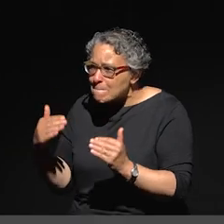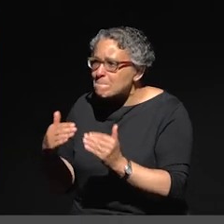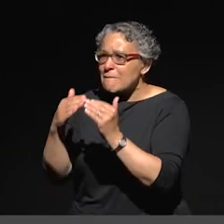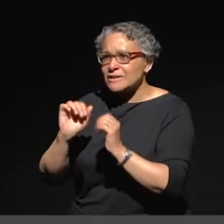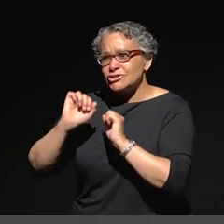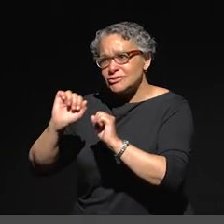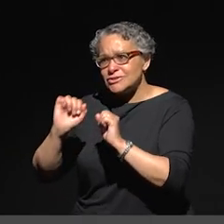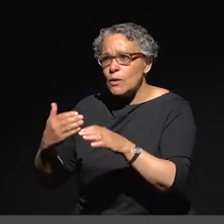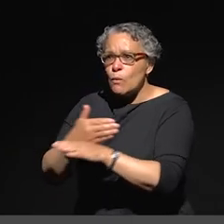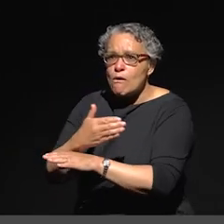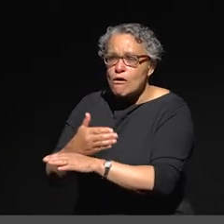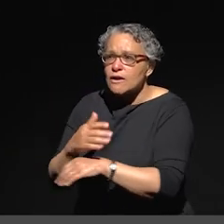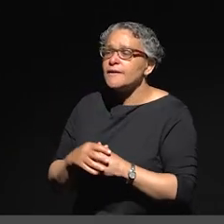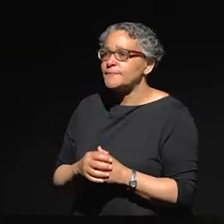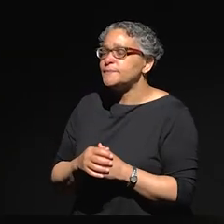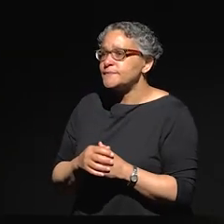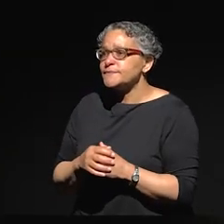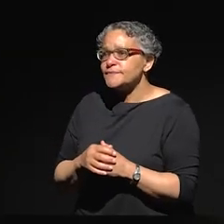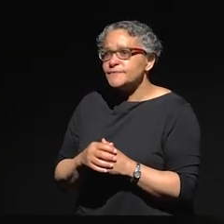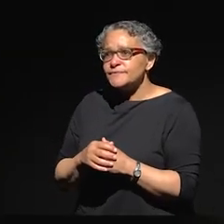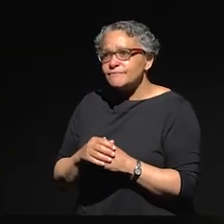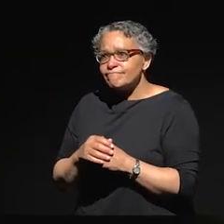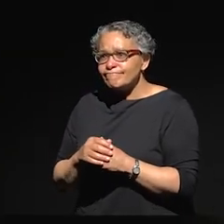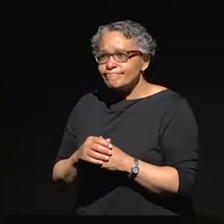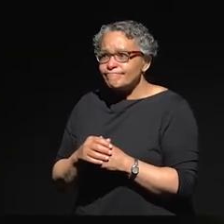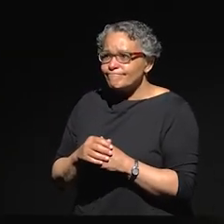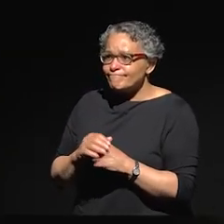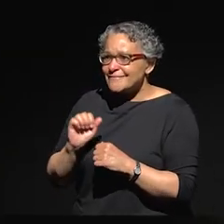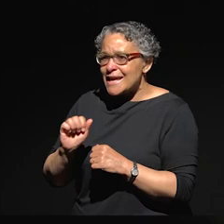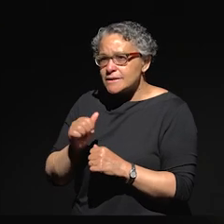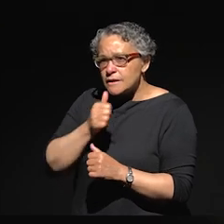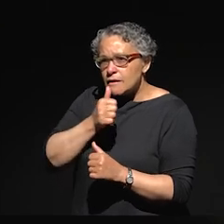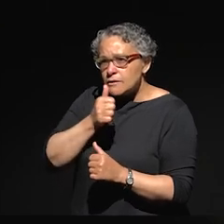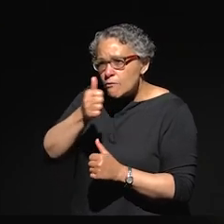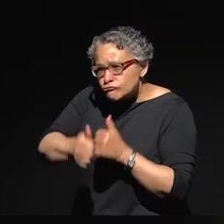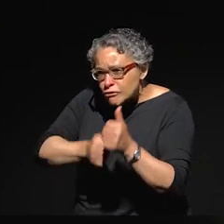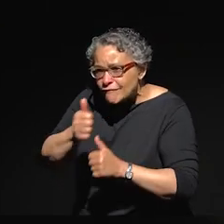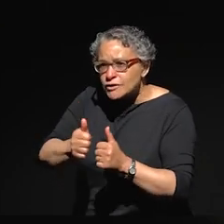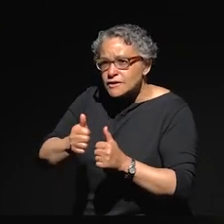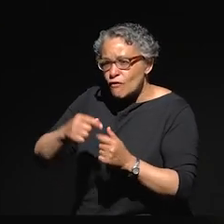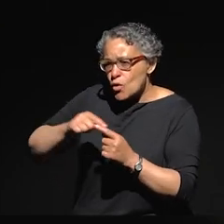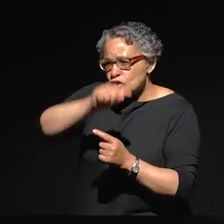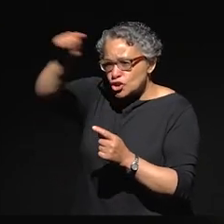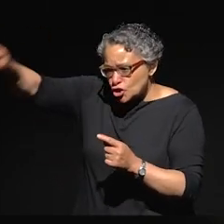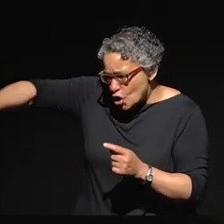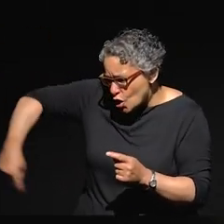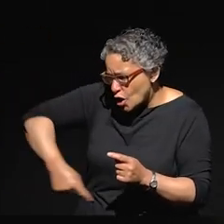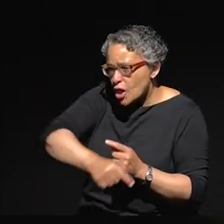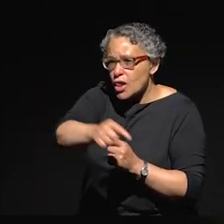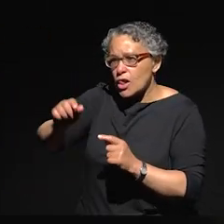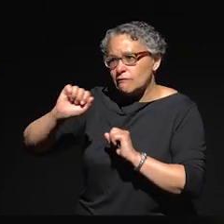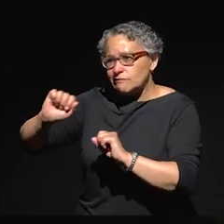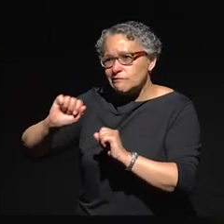approximates some of Raphael's design ideas, his preference for the circular form